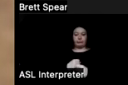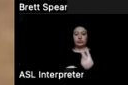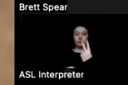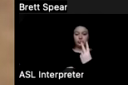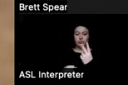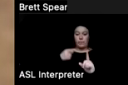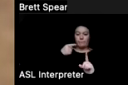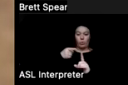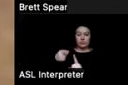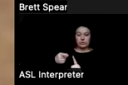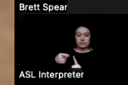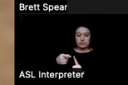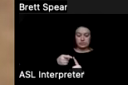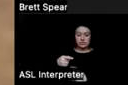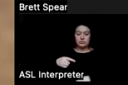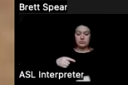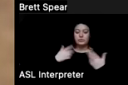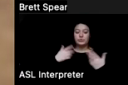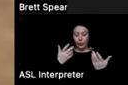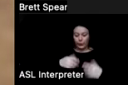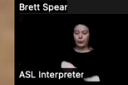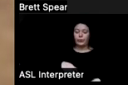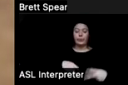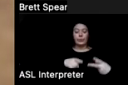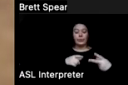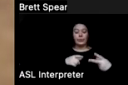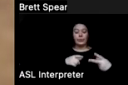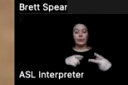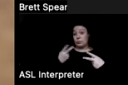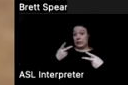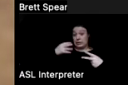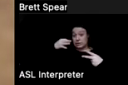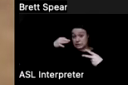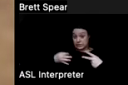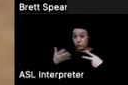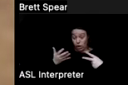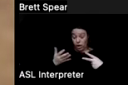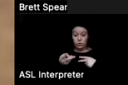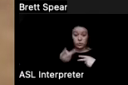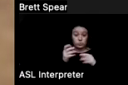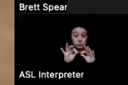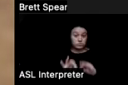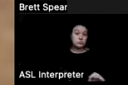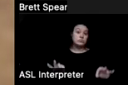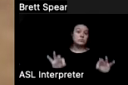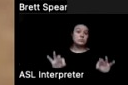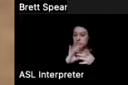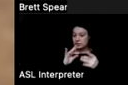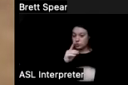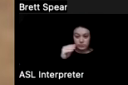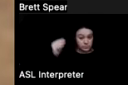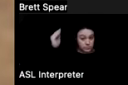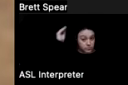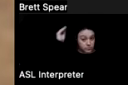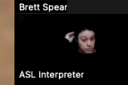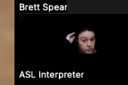think for us, right, what we settled on was the 2 big key takeaway messages that we think for building a productive